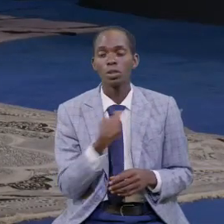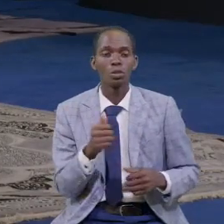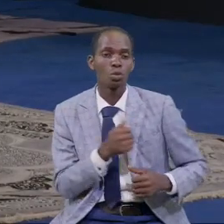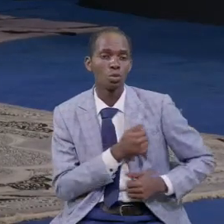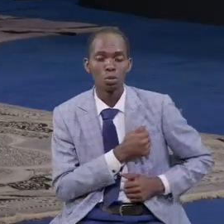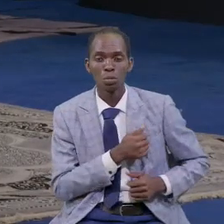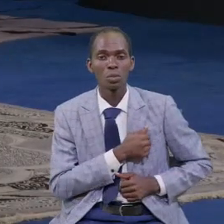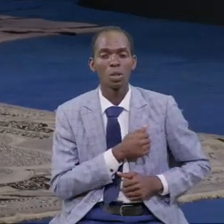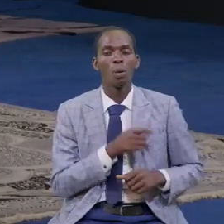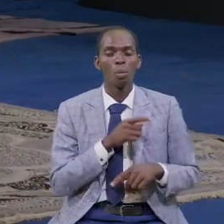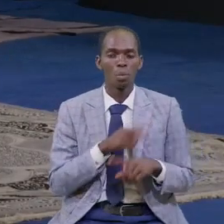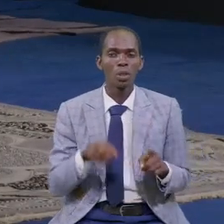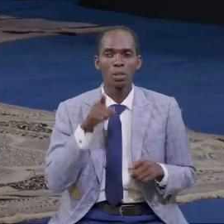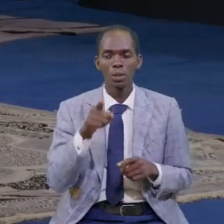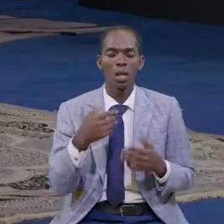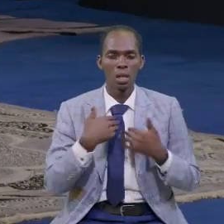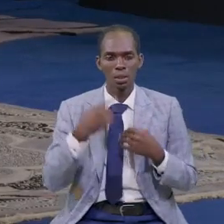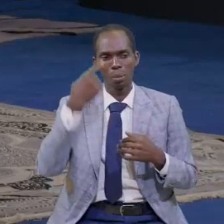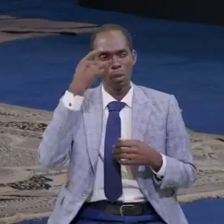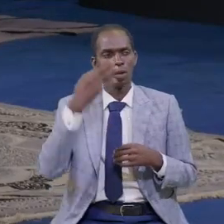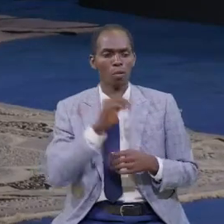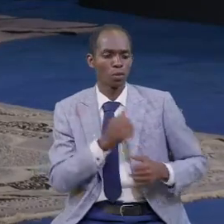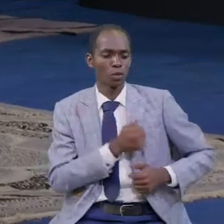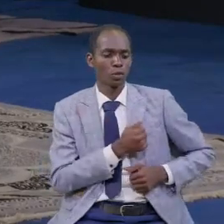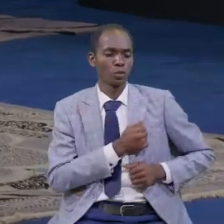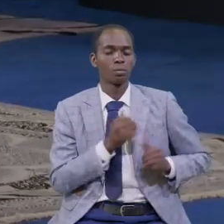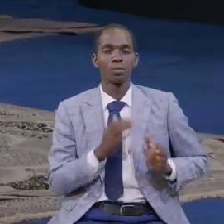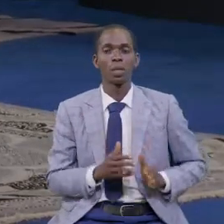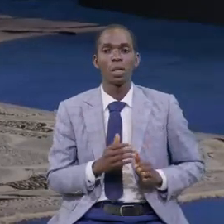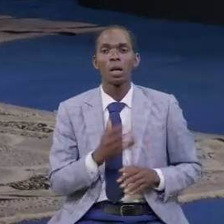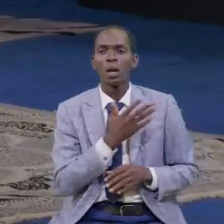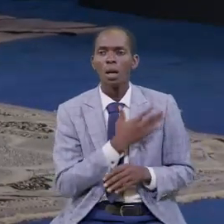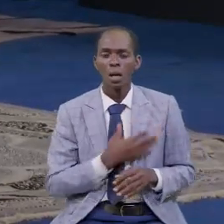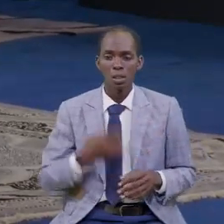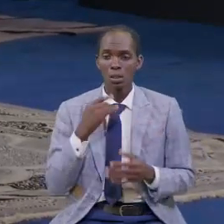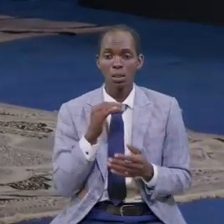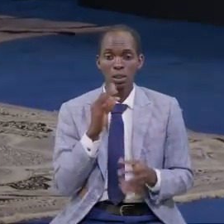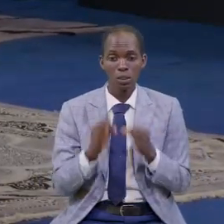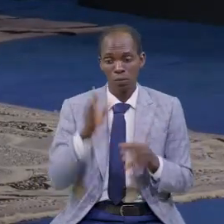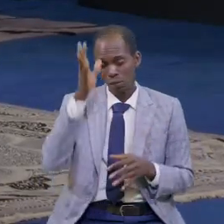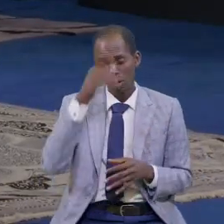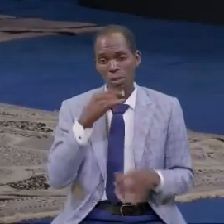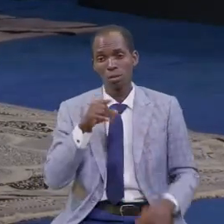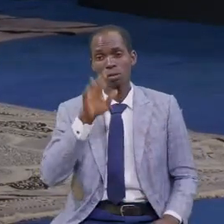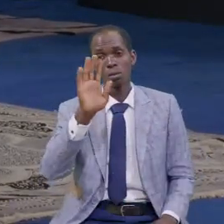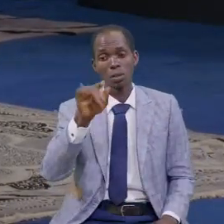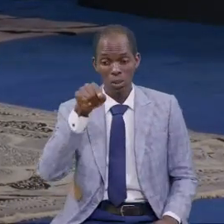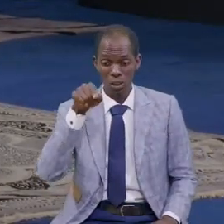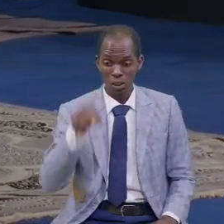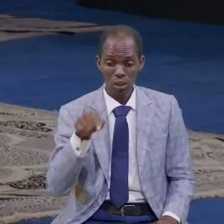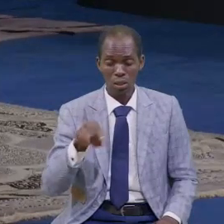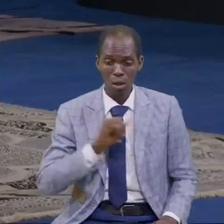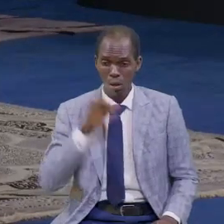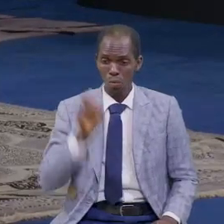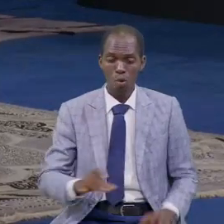soldier. Determined. And if he said, this I will do, he never forgot. I